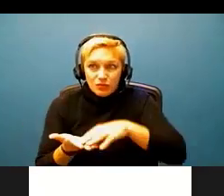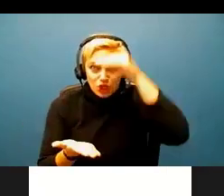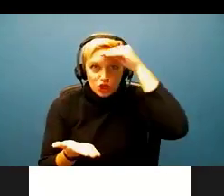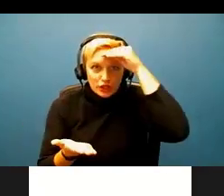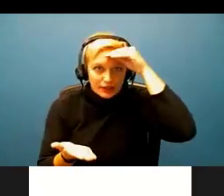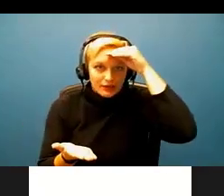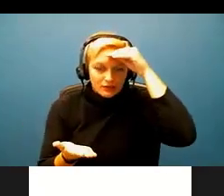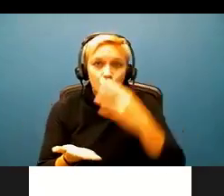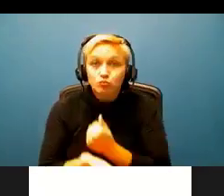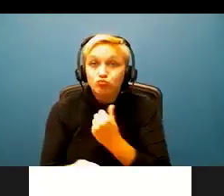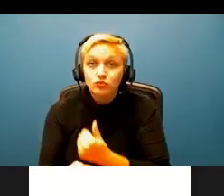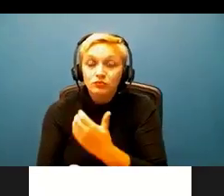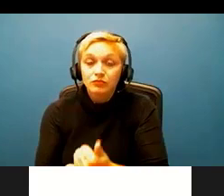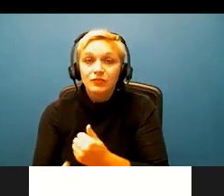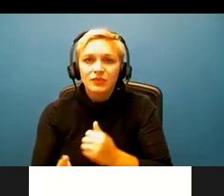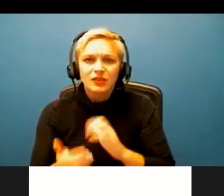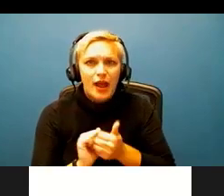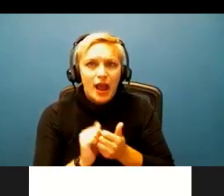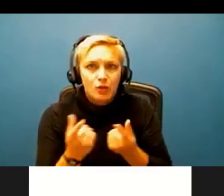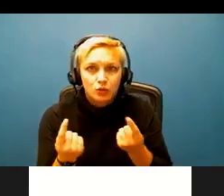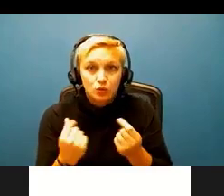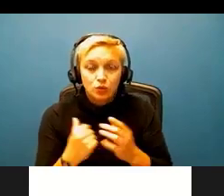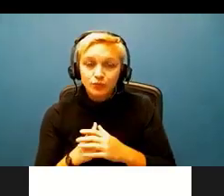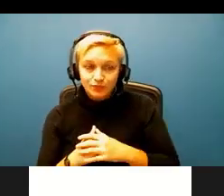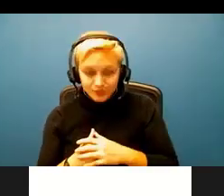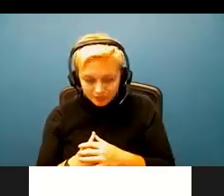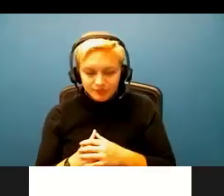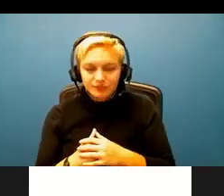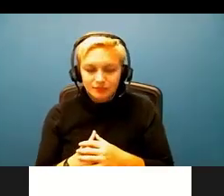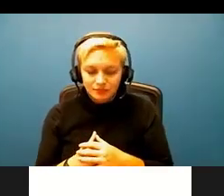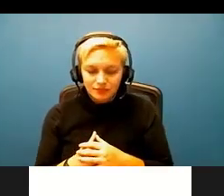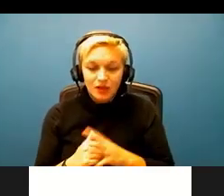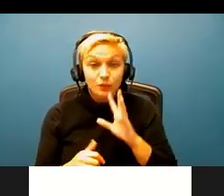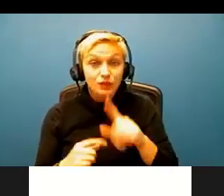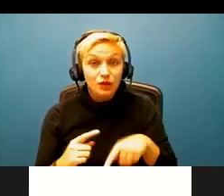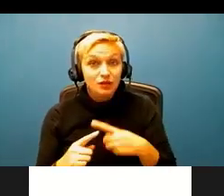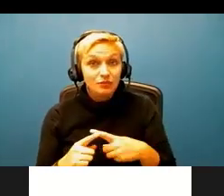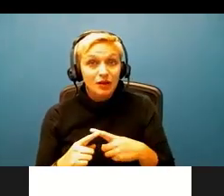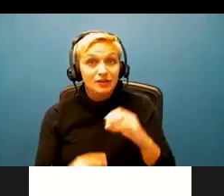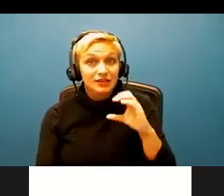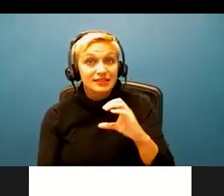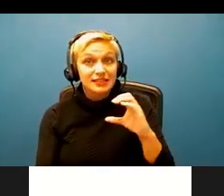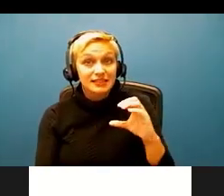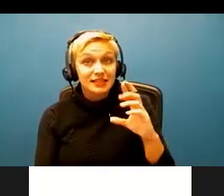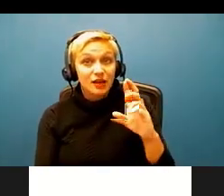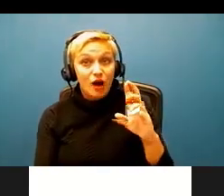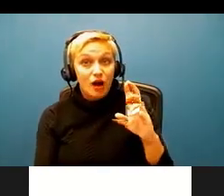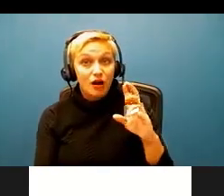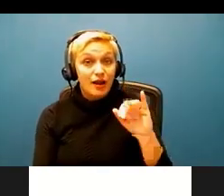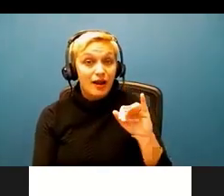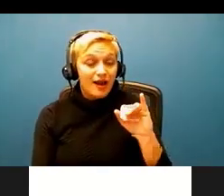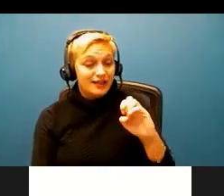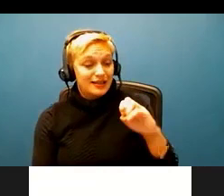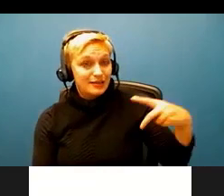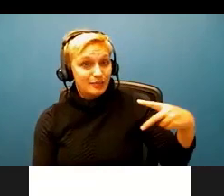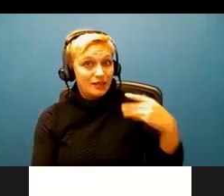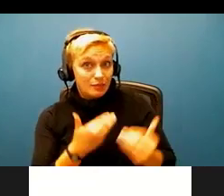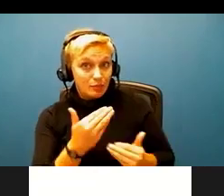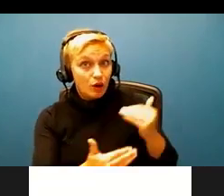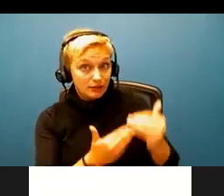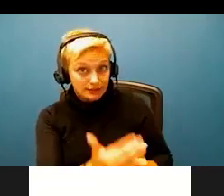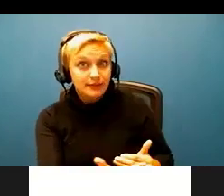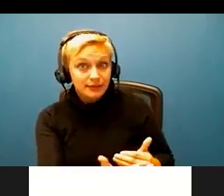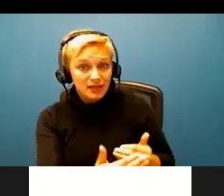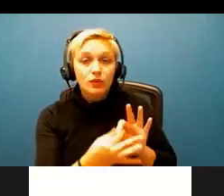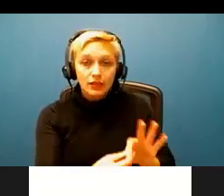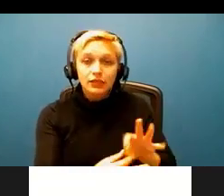then B, ways to use the IEP, the CCR IEP process as it relates to the disability